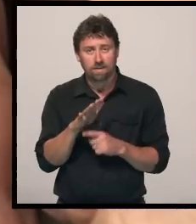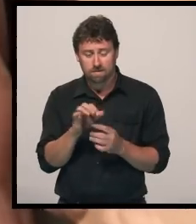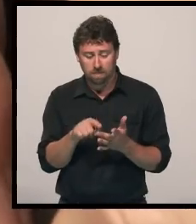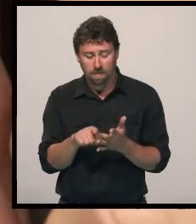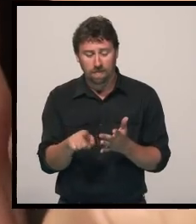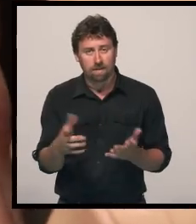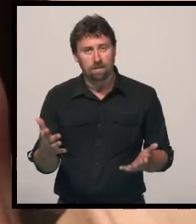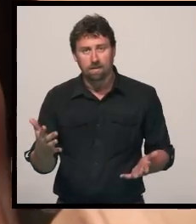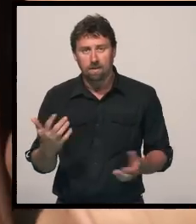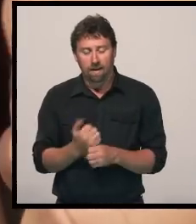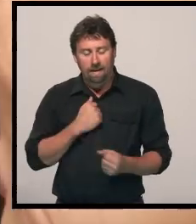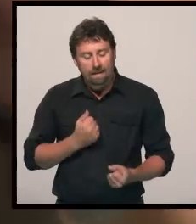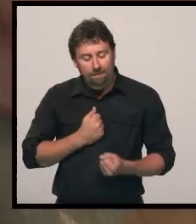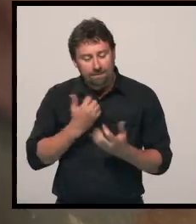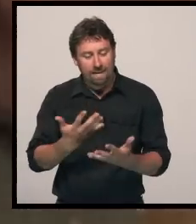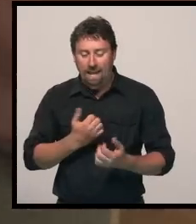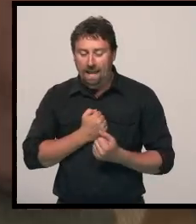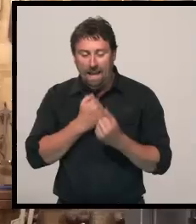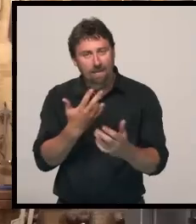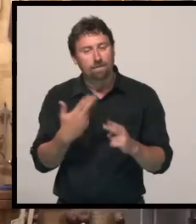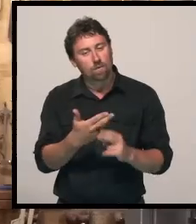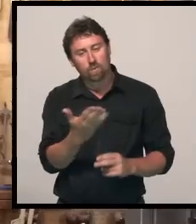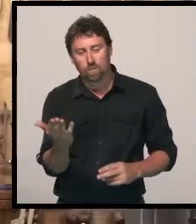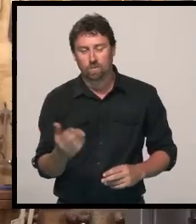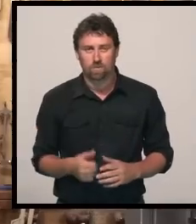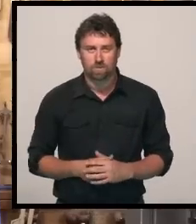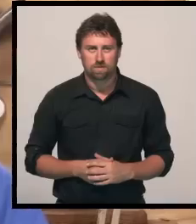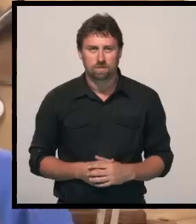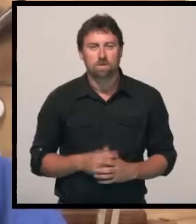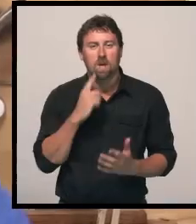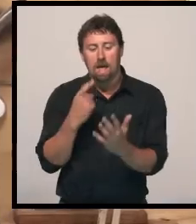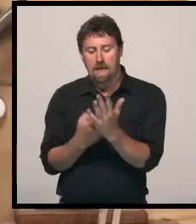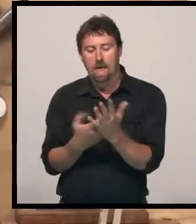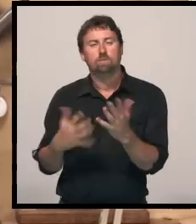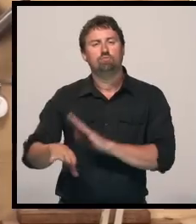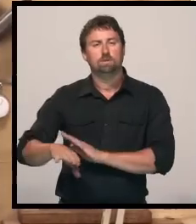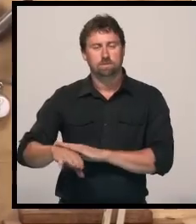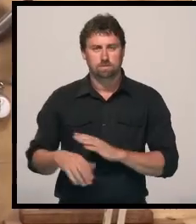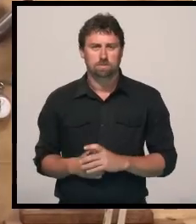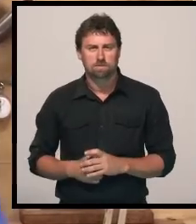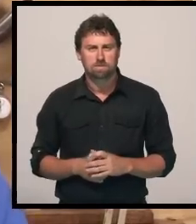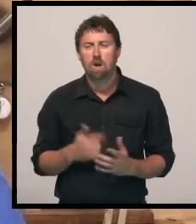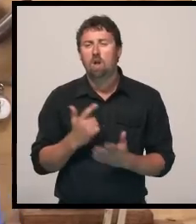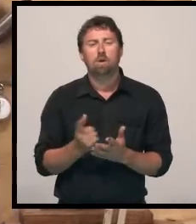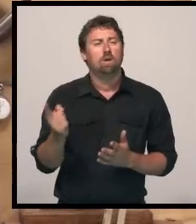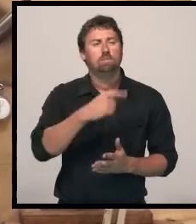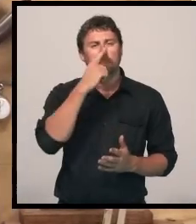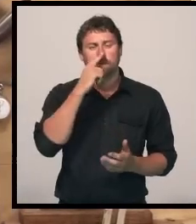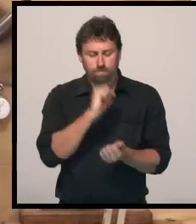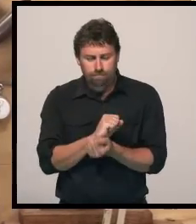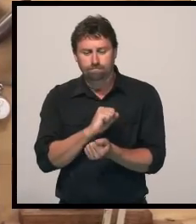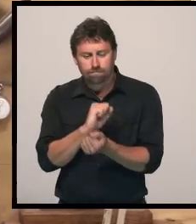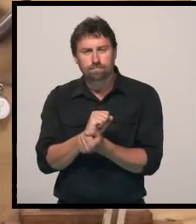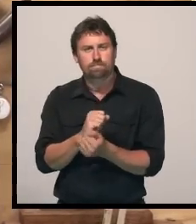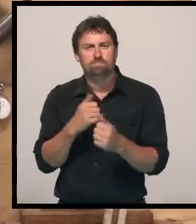bleed for my craft. There you go. That's an R for right. Now the other problem a lot of people come up